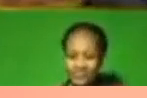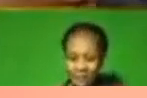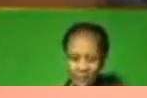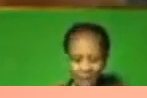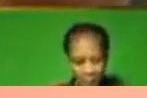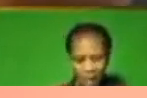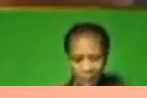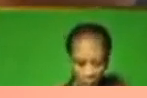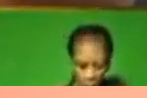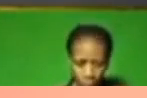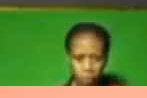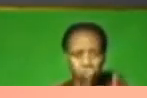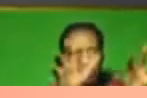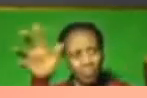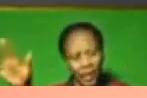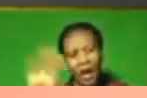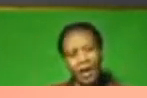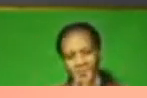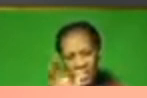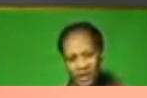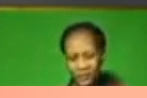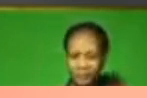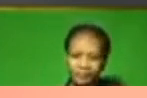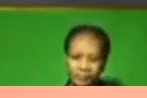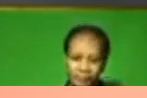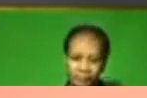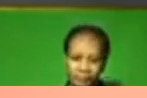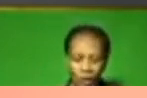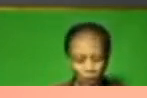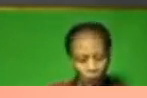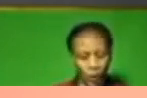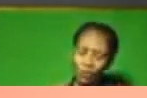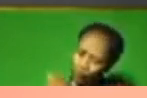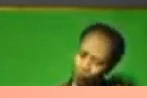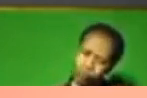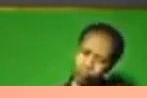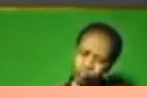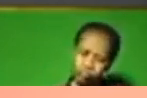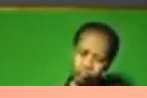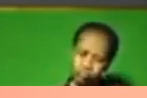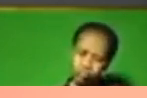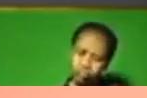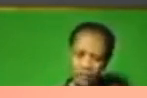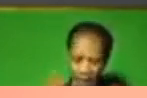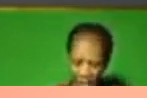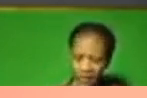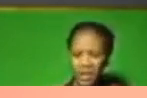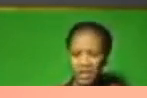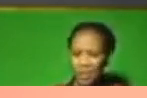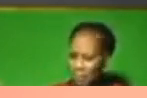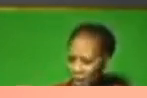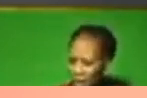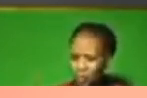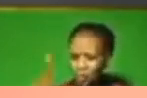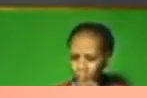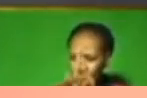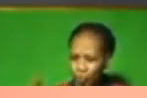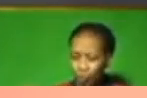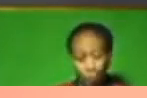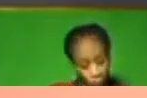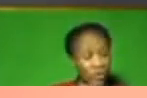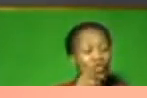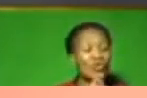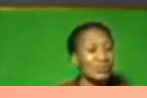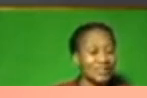beloved continent, Africa. We continue to use important international platforms